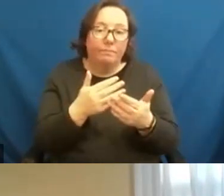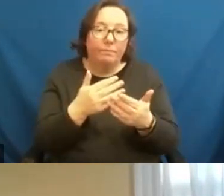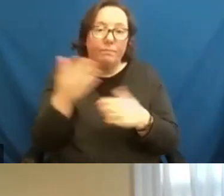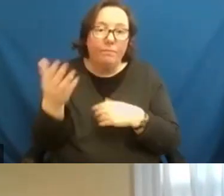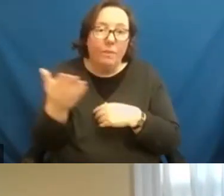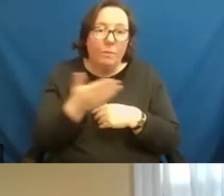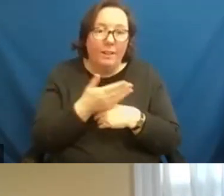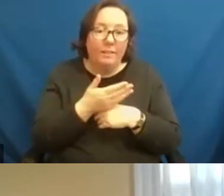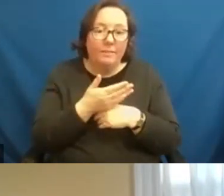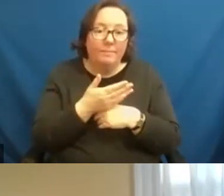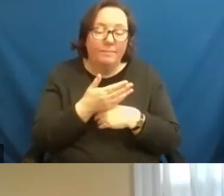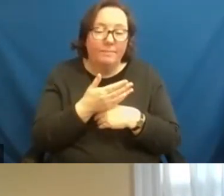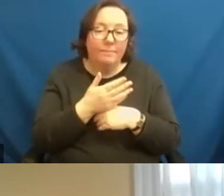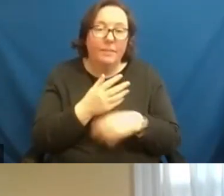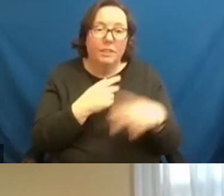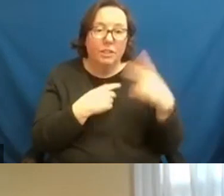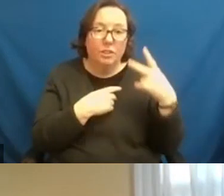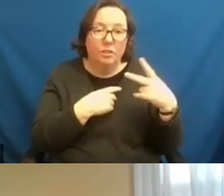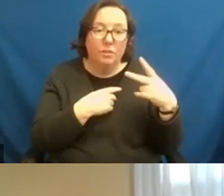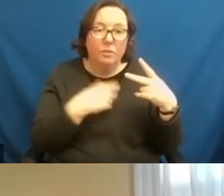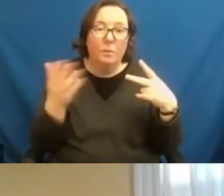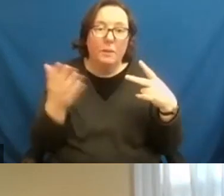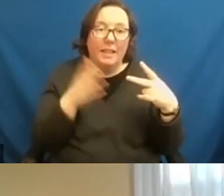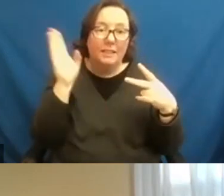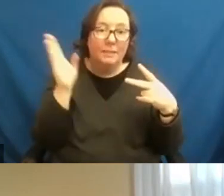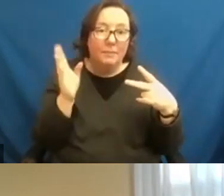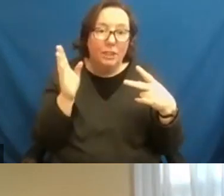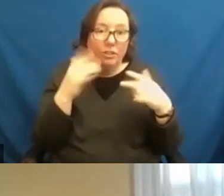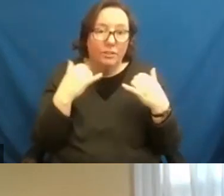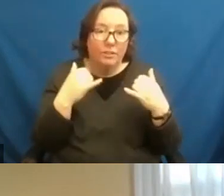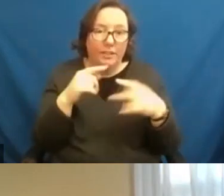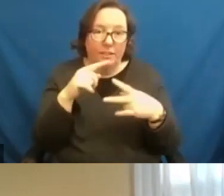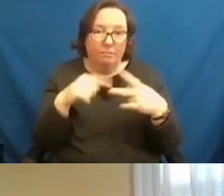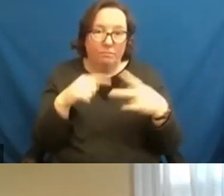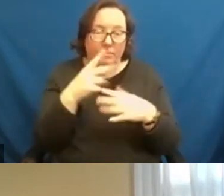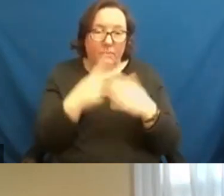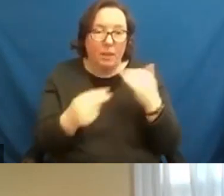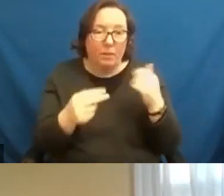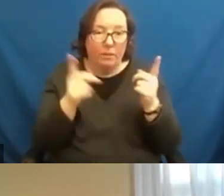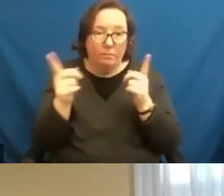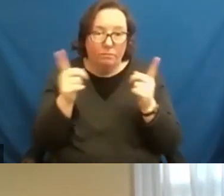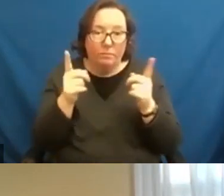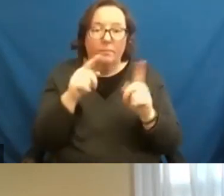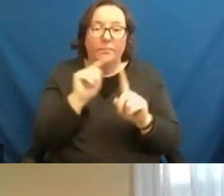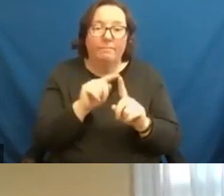welcome our two guest speakers this evening, both of whom